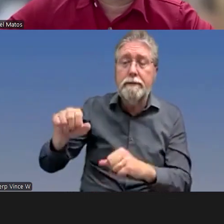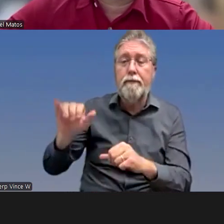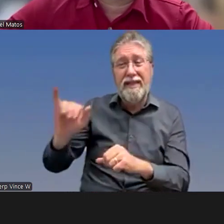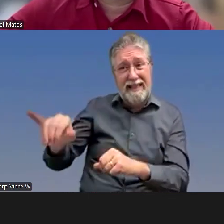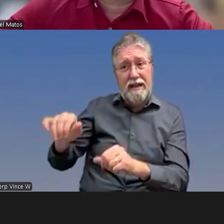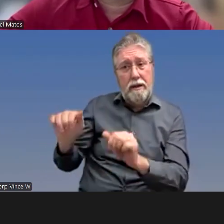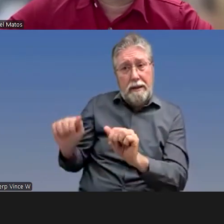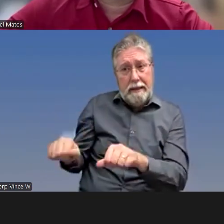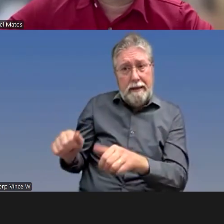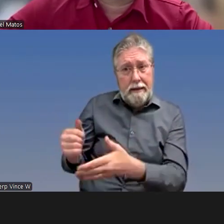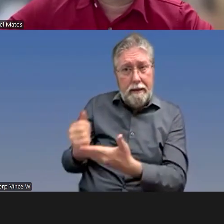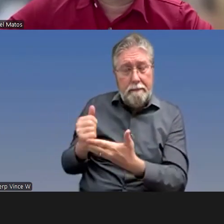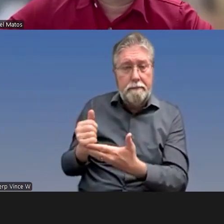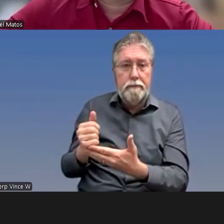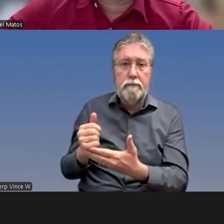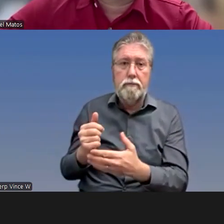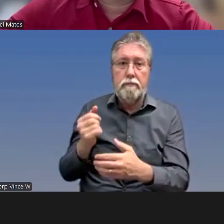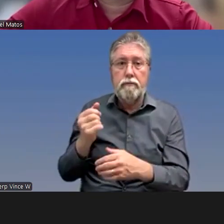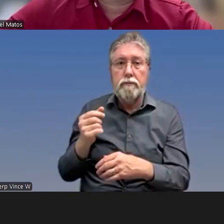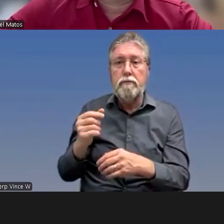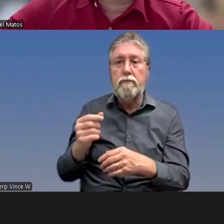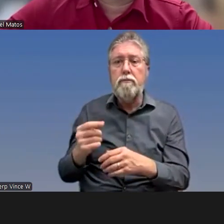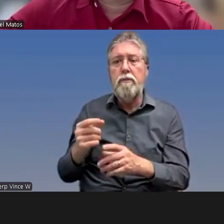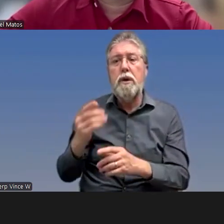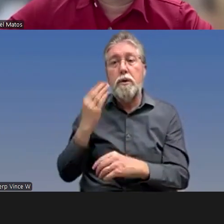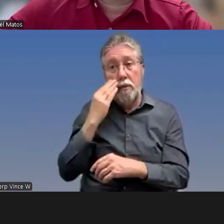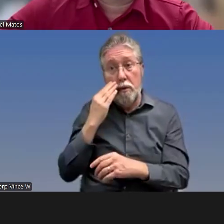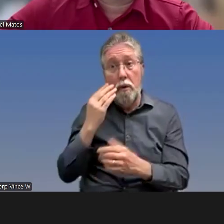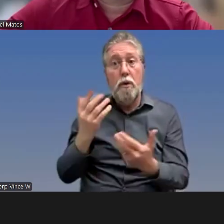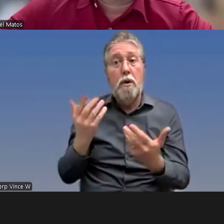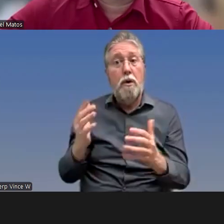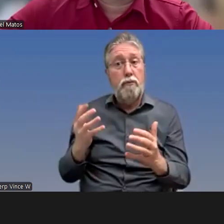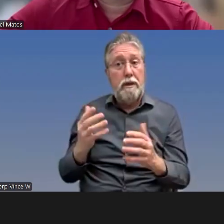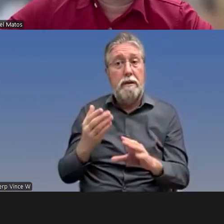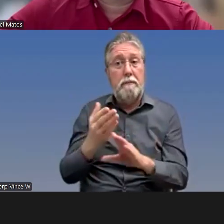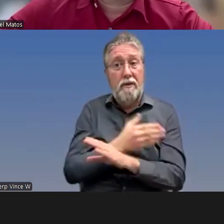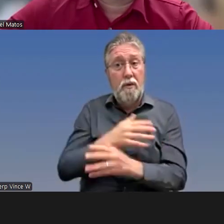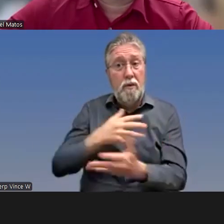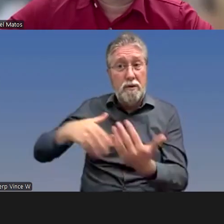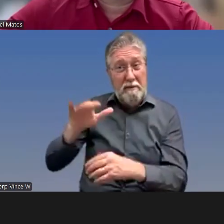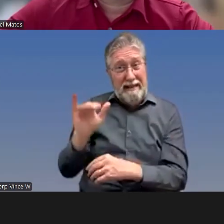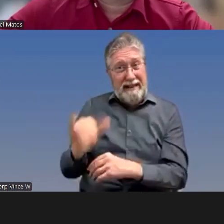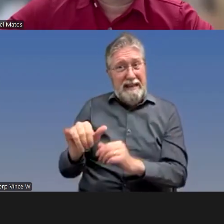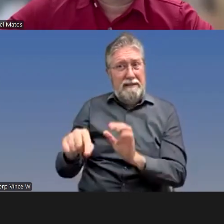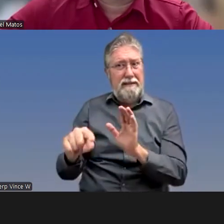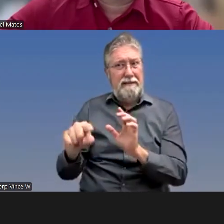know what you've got before the storm starts, and that's where the danger lies, and you can assess the danger